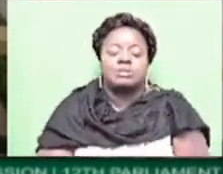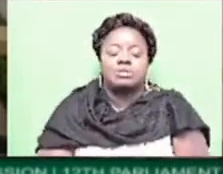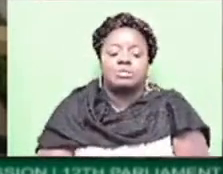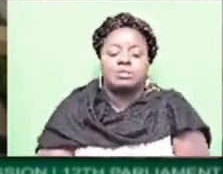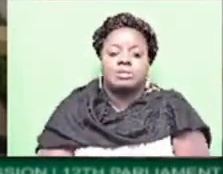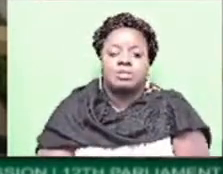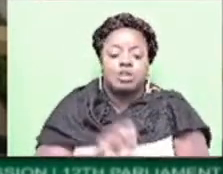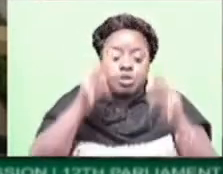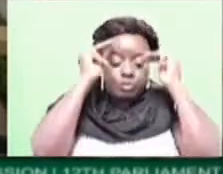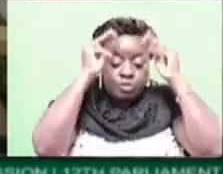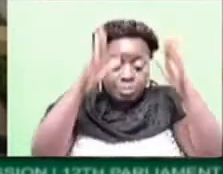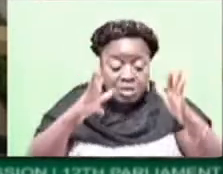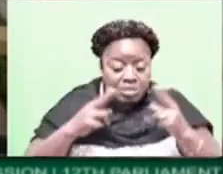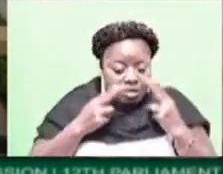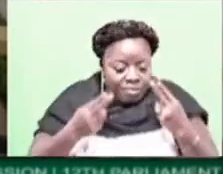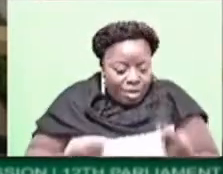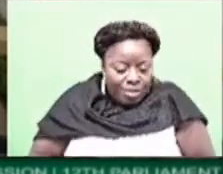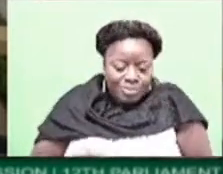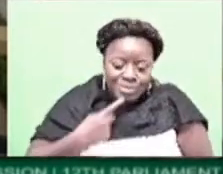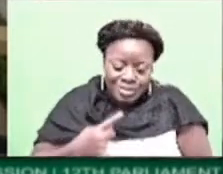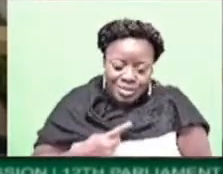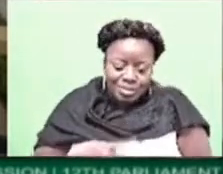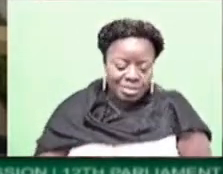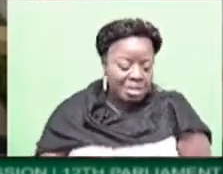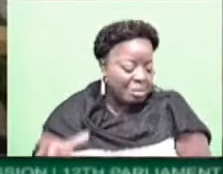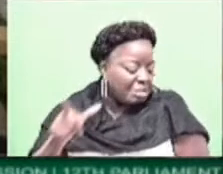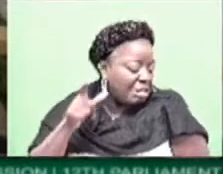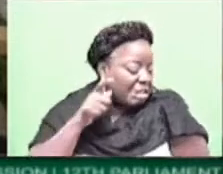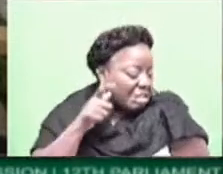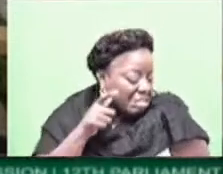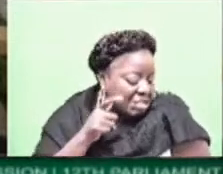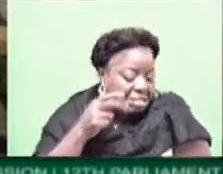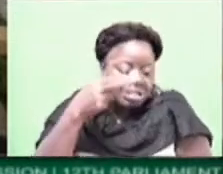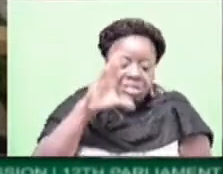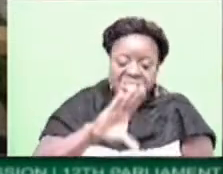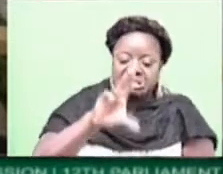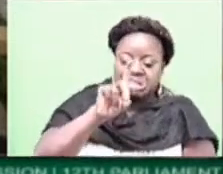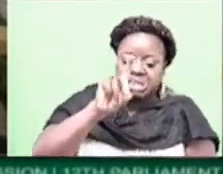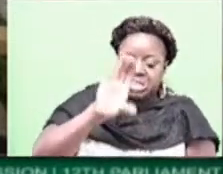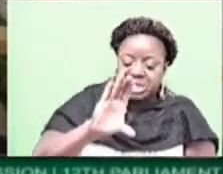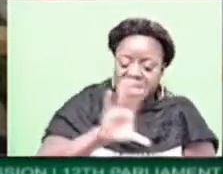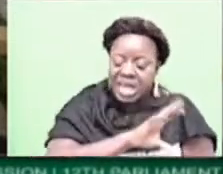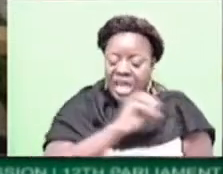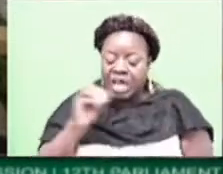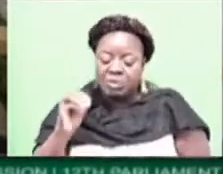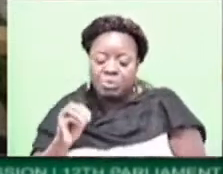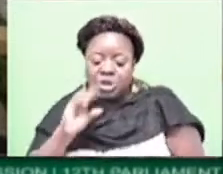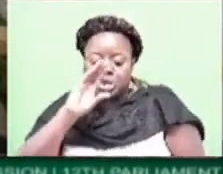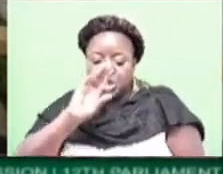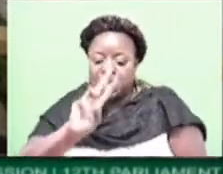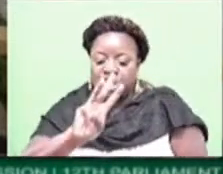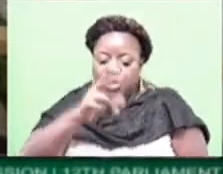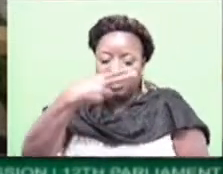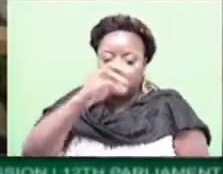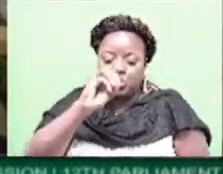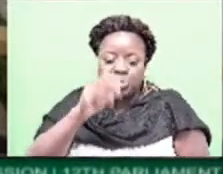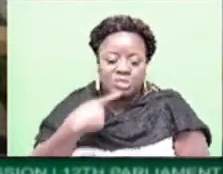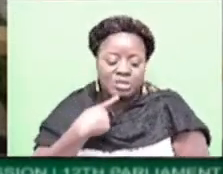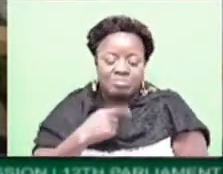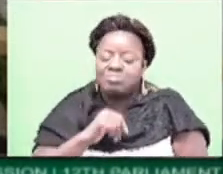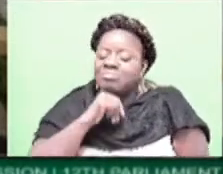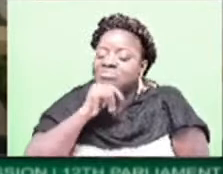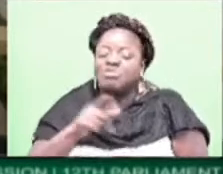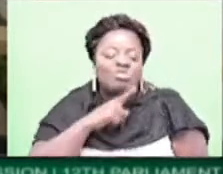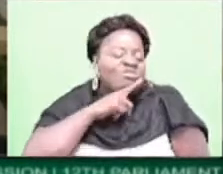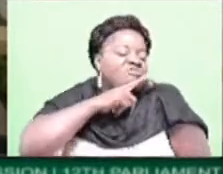come and say that he was listening to what CDC had to say and what this organization had to say, it was pure hypocrisy,